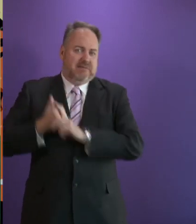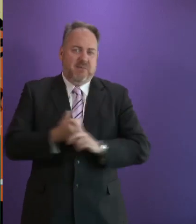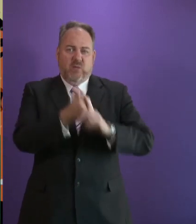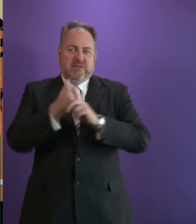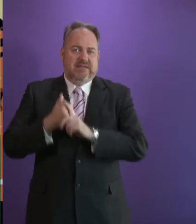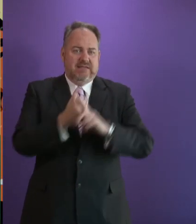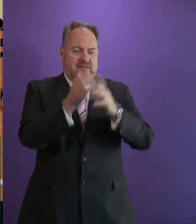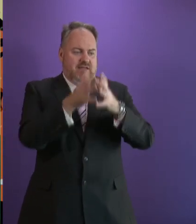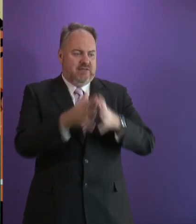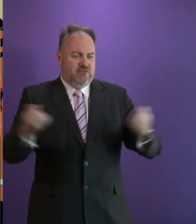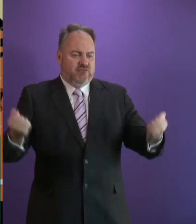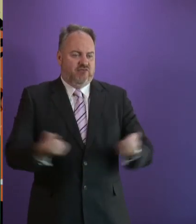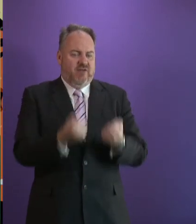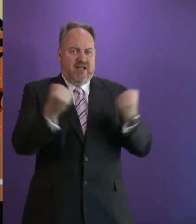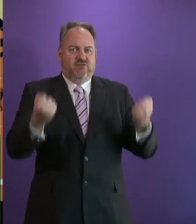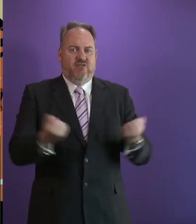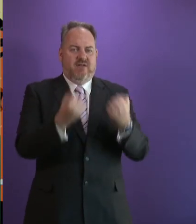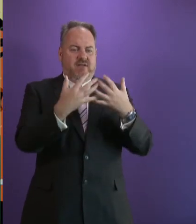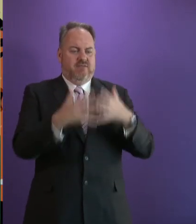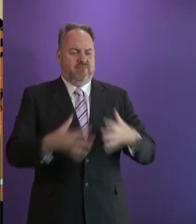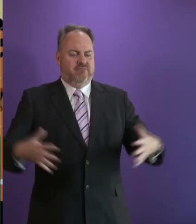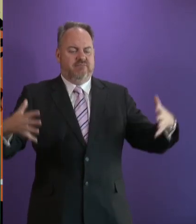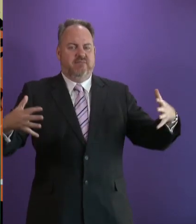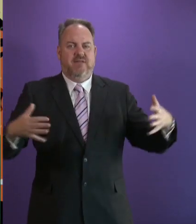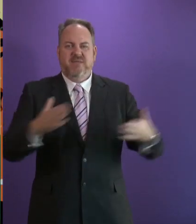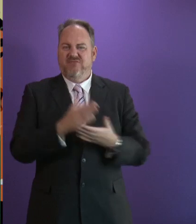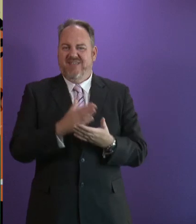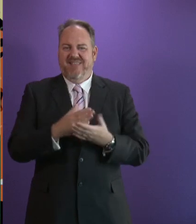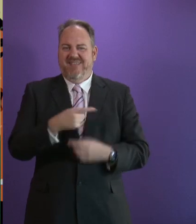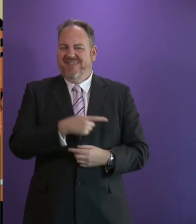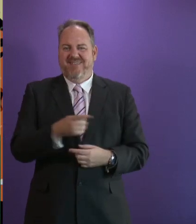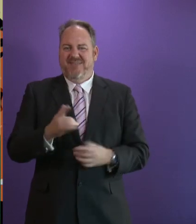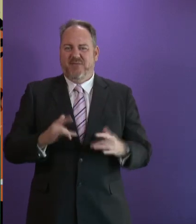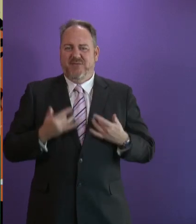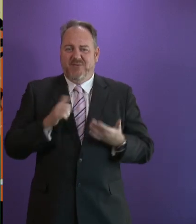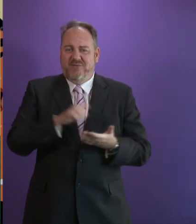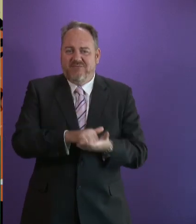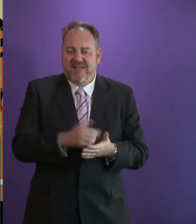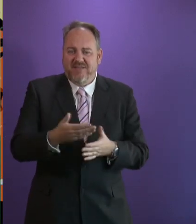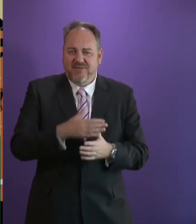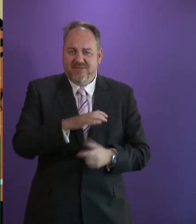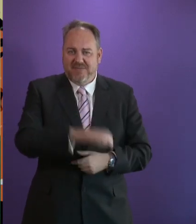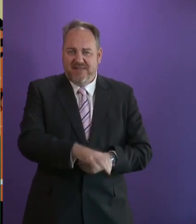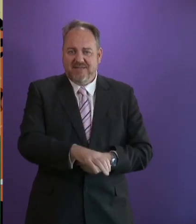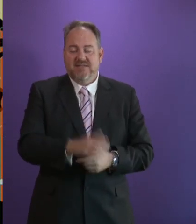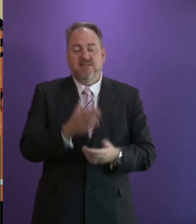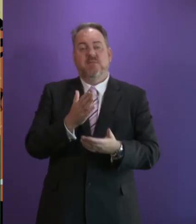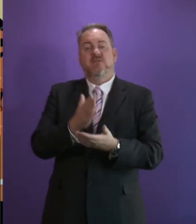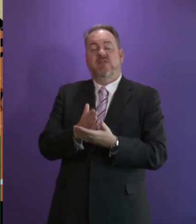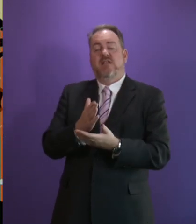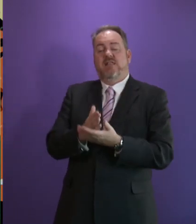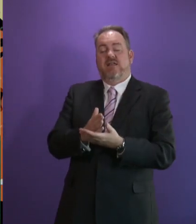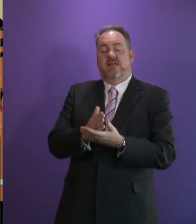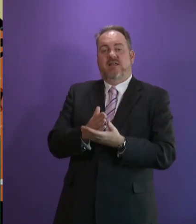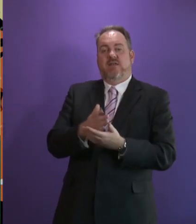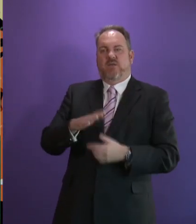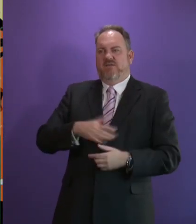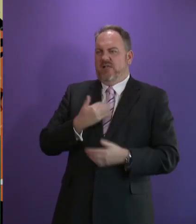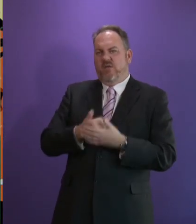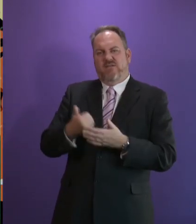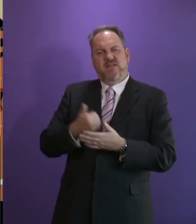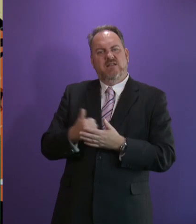it becomes increasingly obvious that they should be shifting their views a little bit. So it does create this, this camp and that camp,